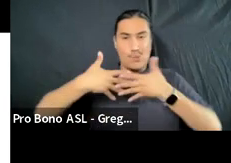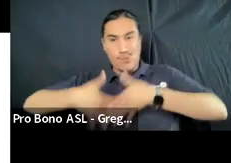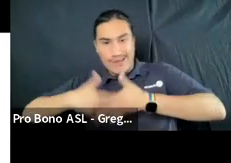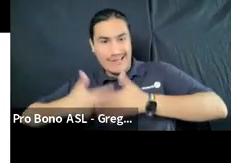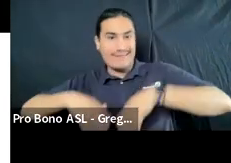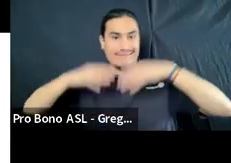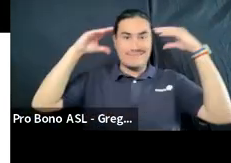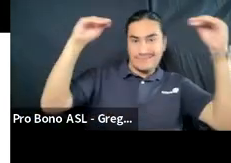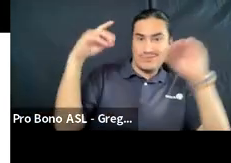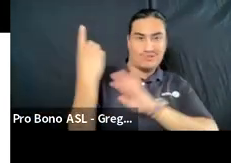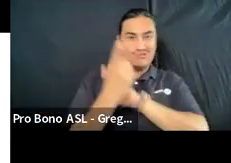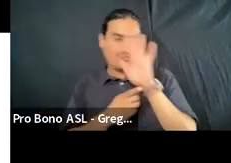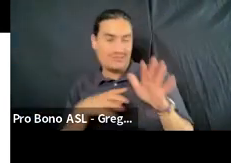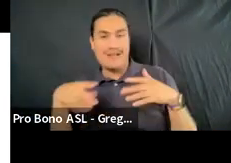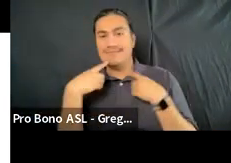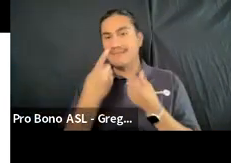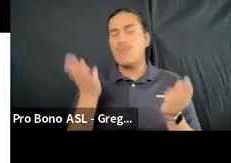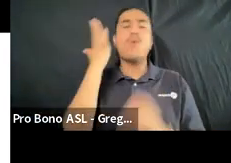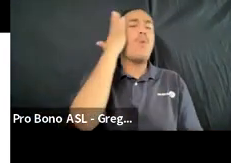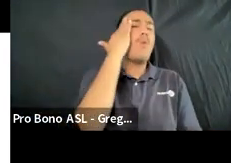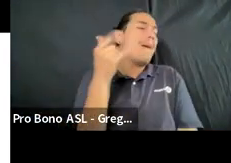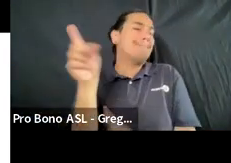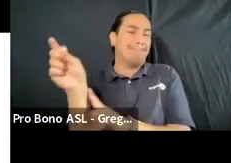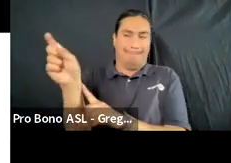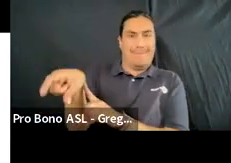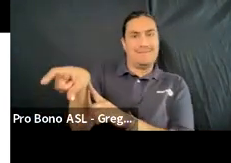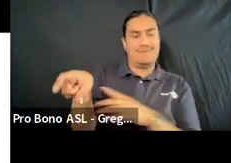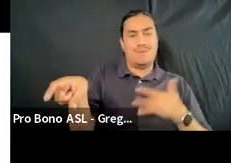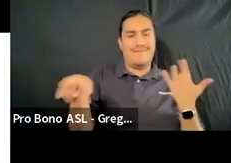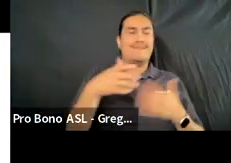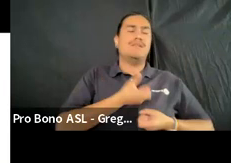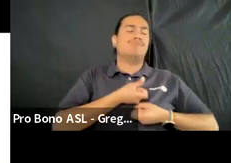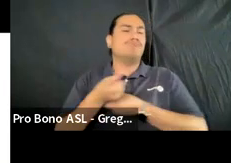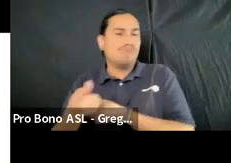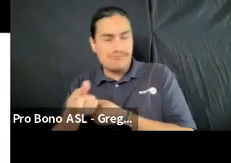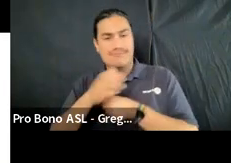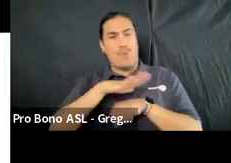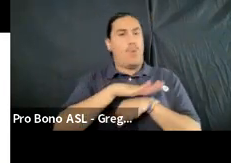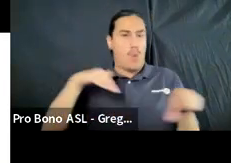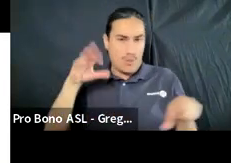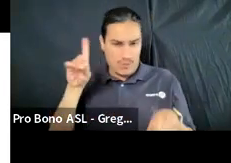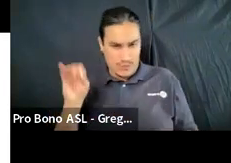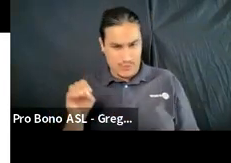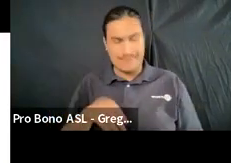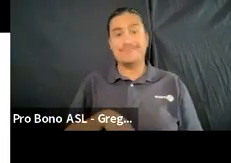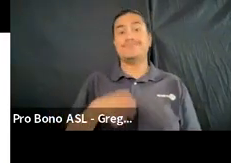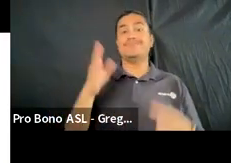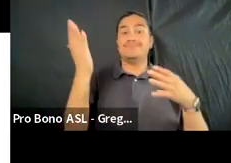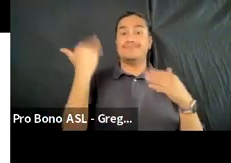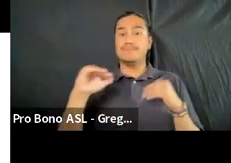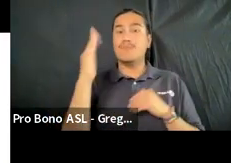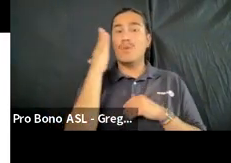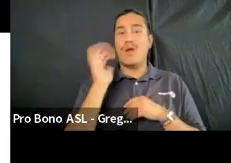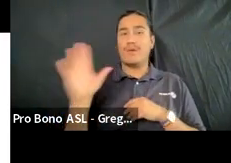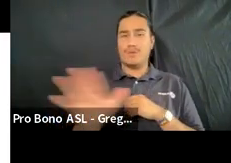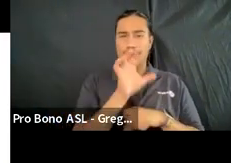artistry you do, why must you do it? Why are you called to do it? The second is why is your work